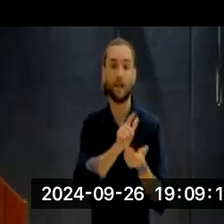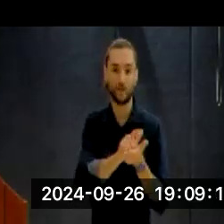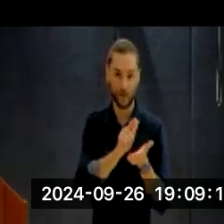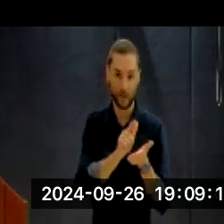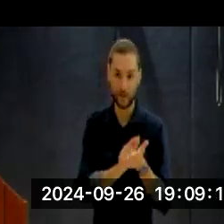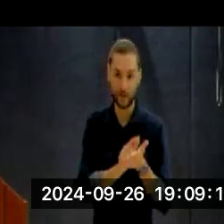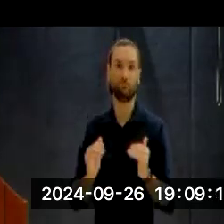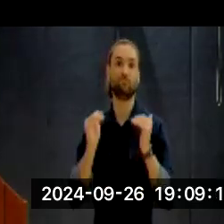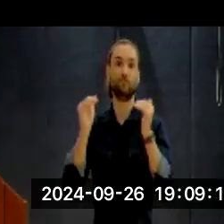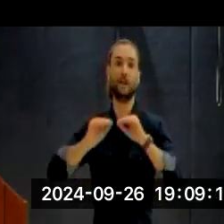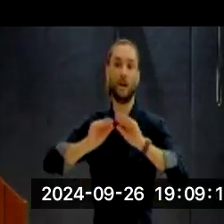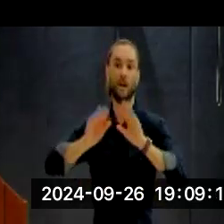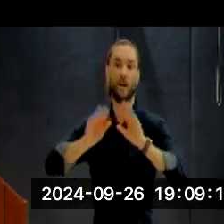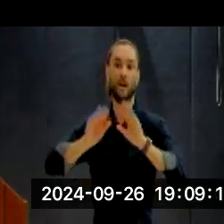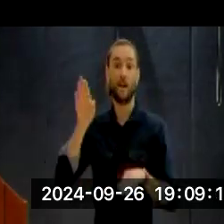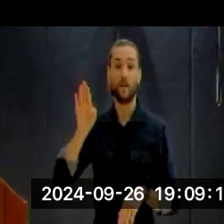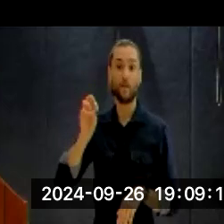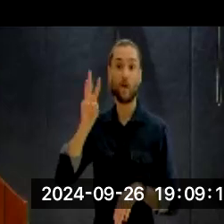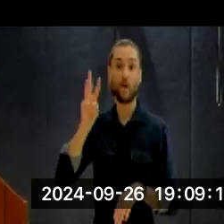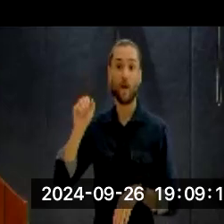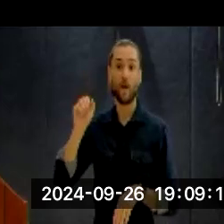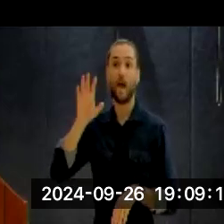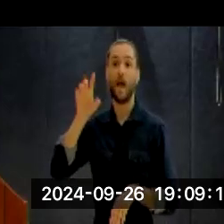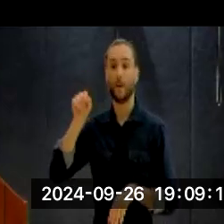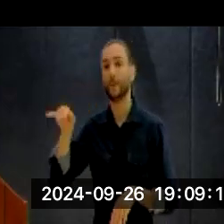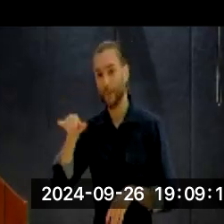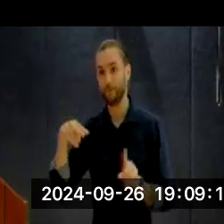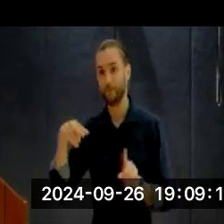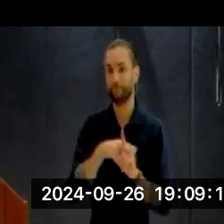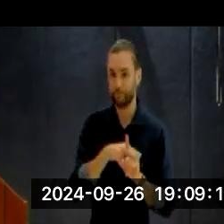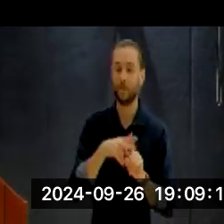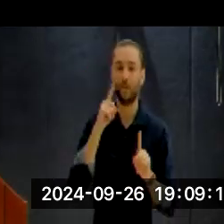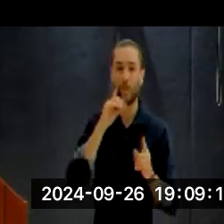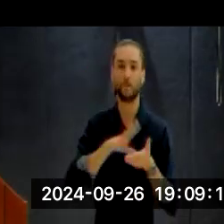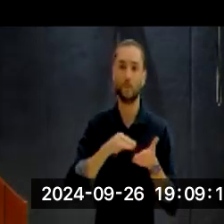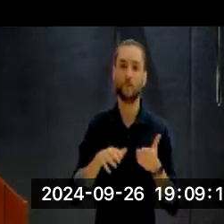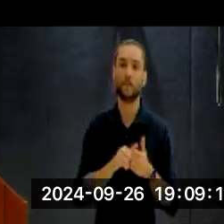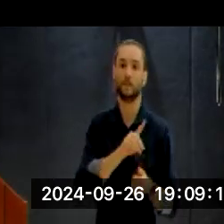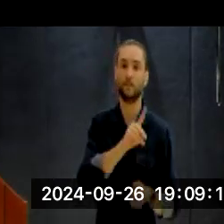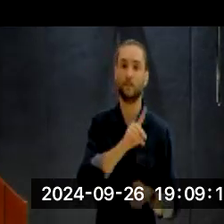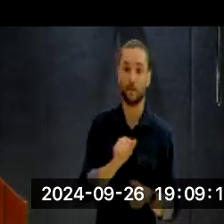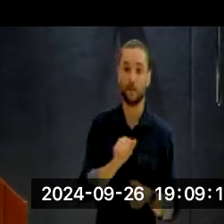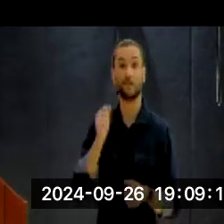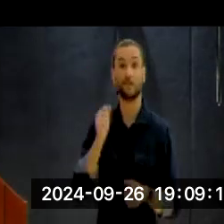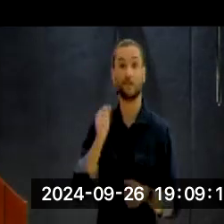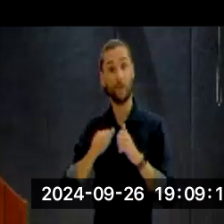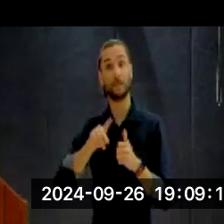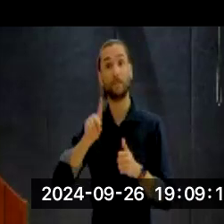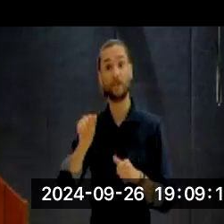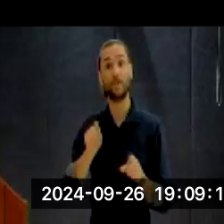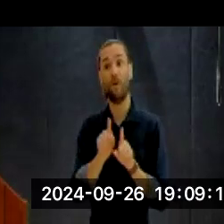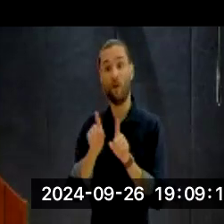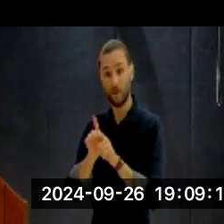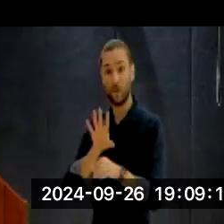Act also applies to students with disabilities. People with disabilities are also part of We the